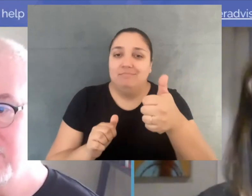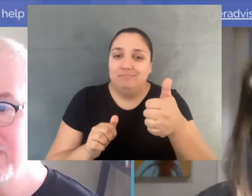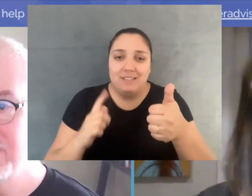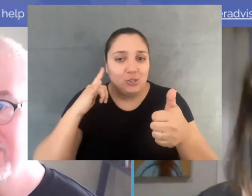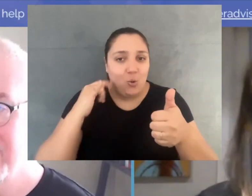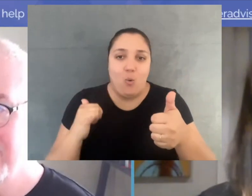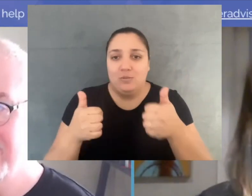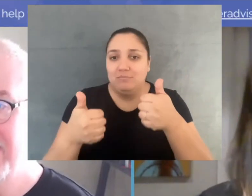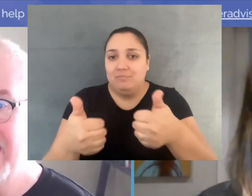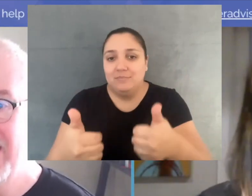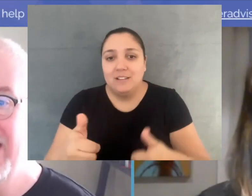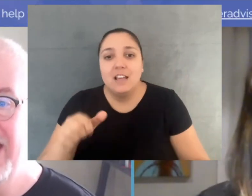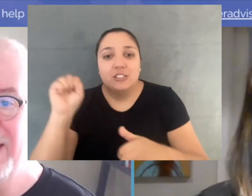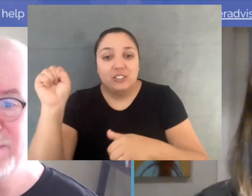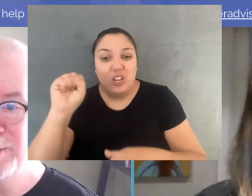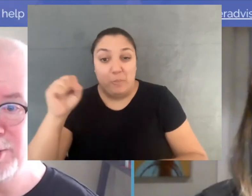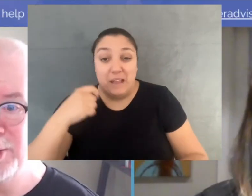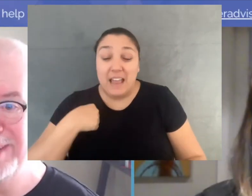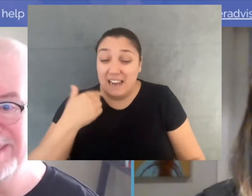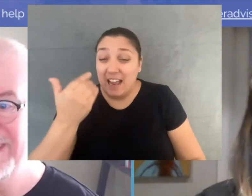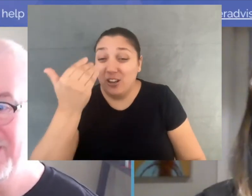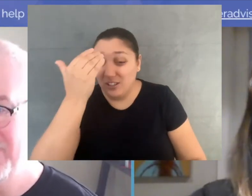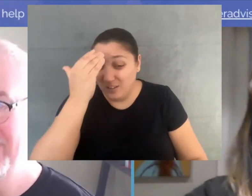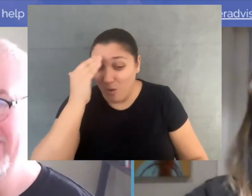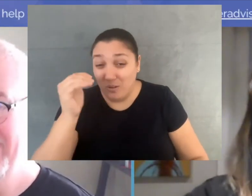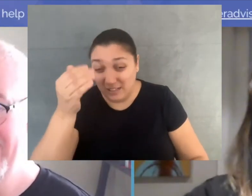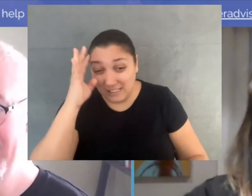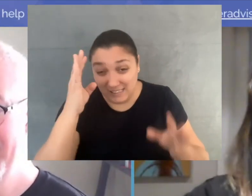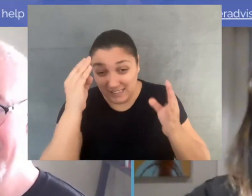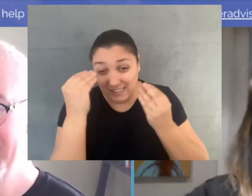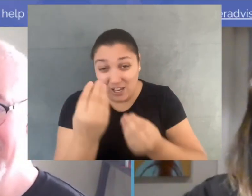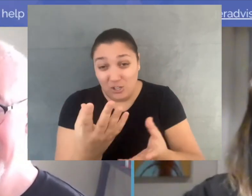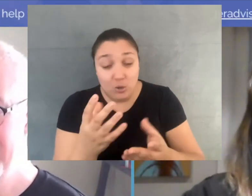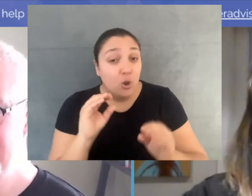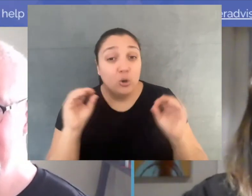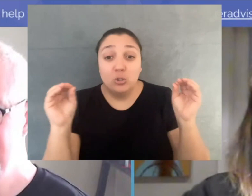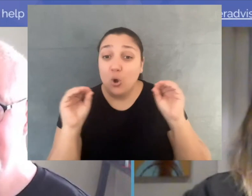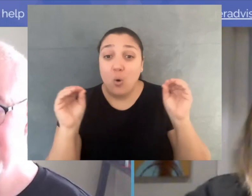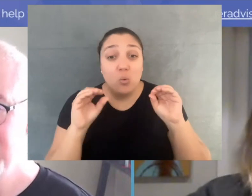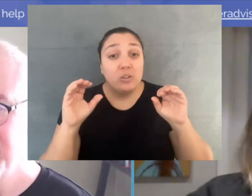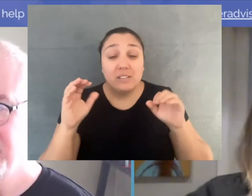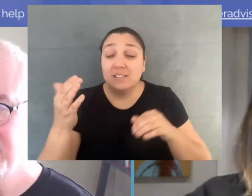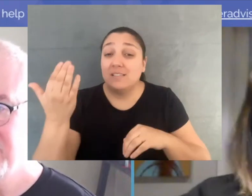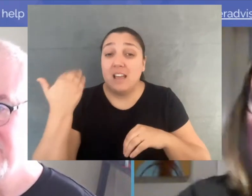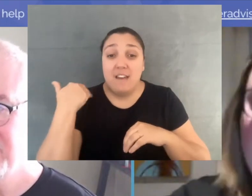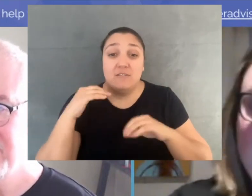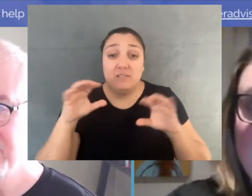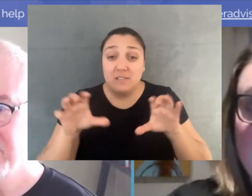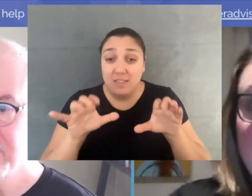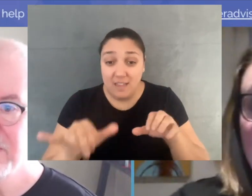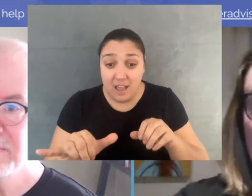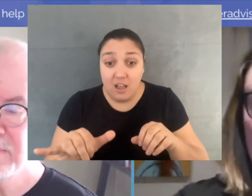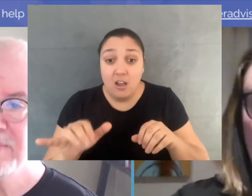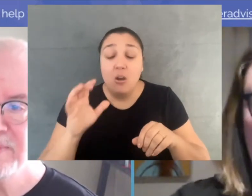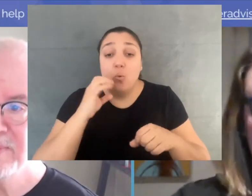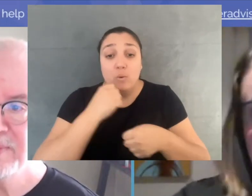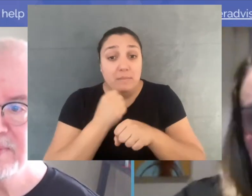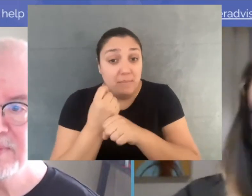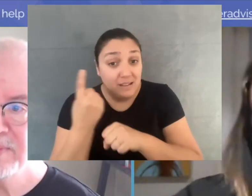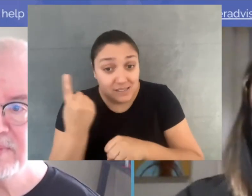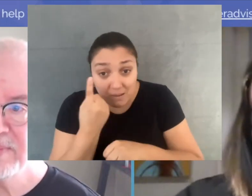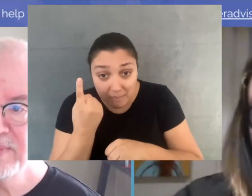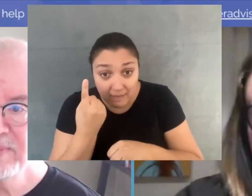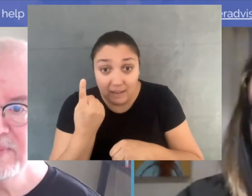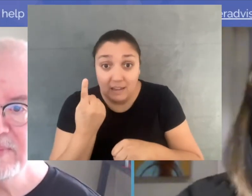in the registrations. I think that's absolute gold. Thank you. And I can also tell you that no one has ever done that. We